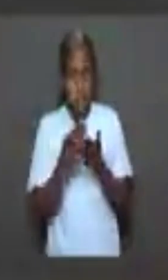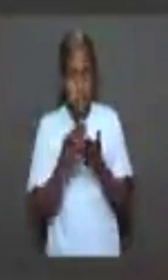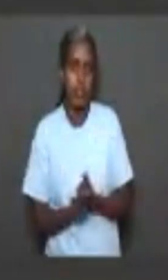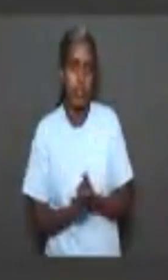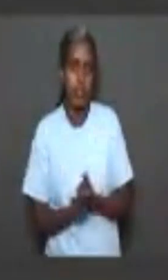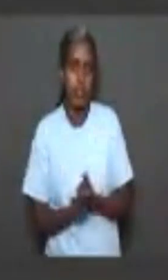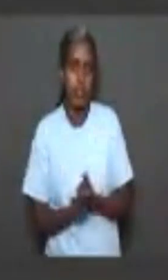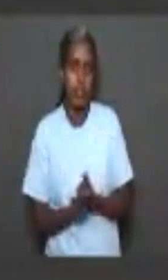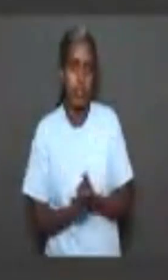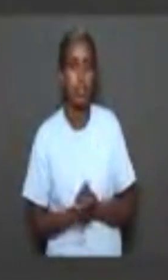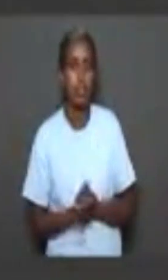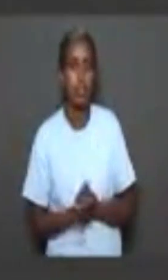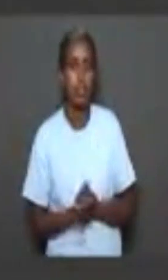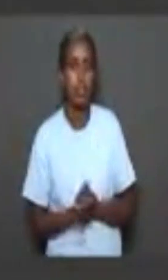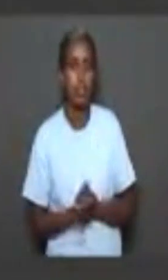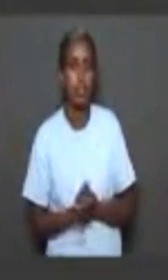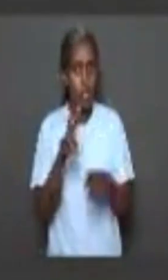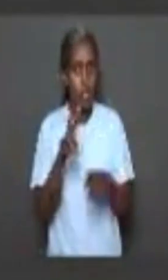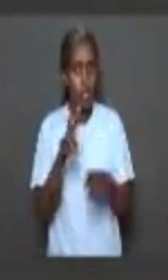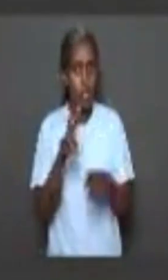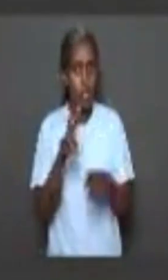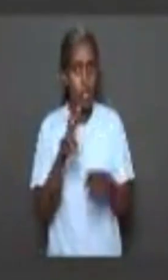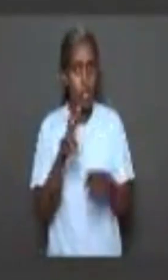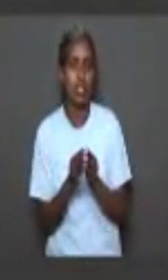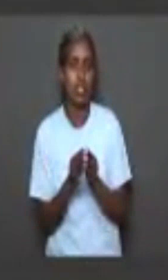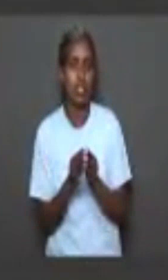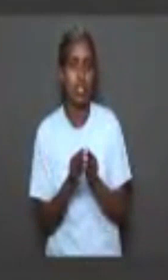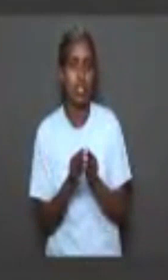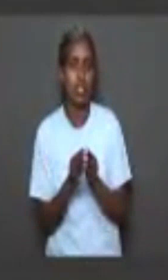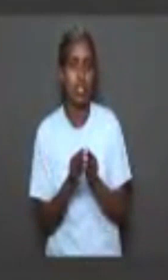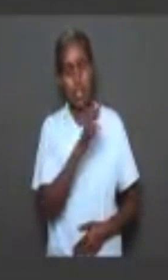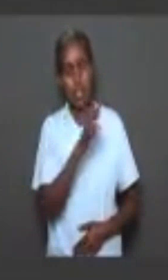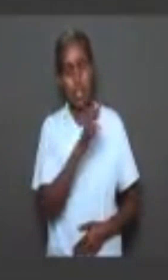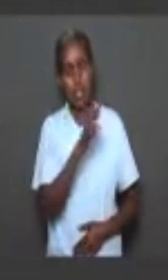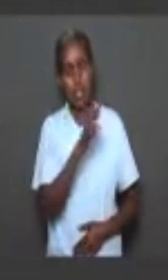Let us look at two sets, A and B.